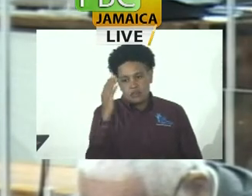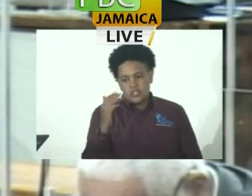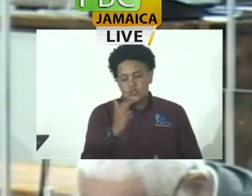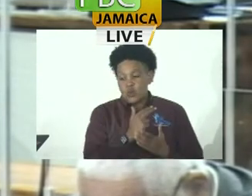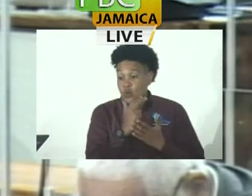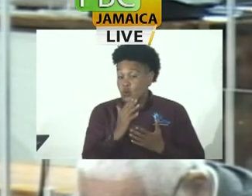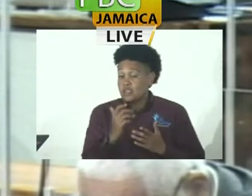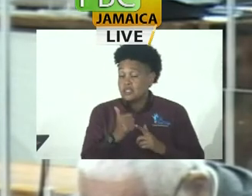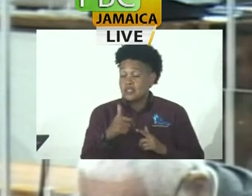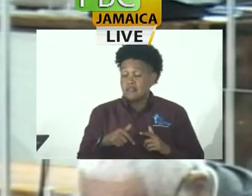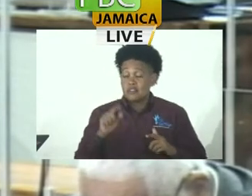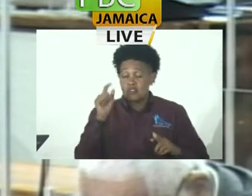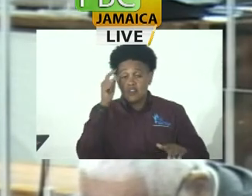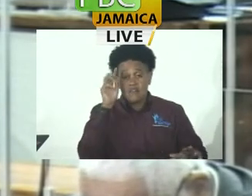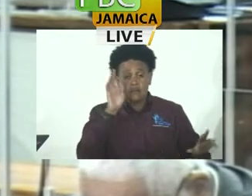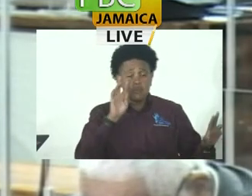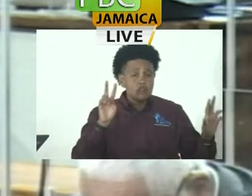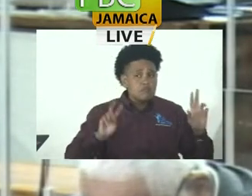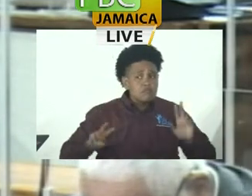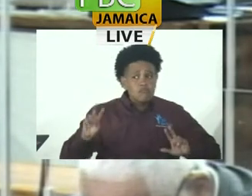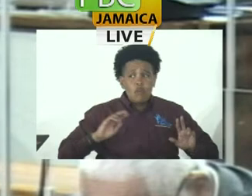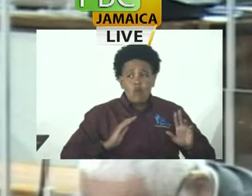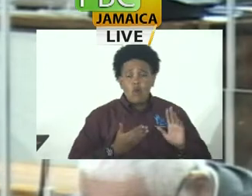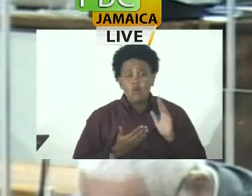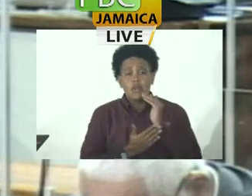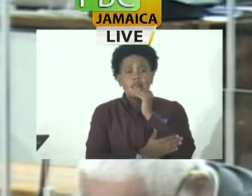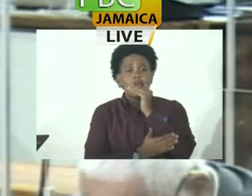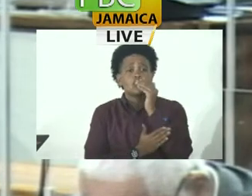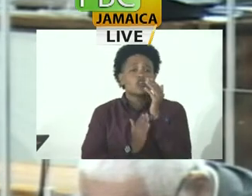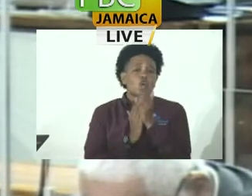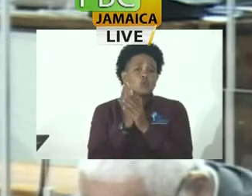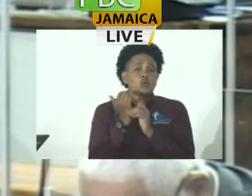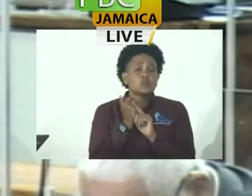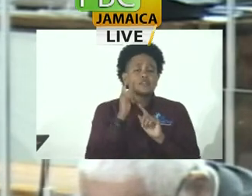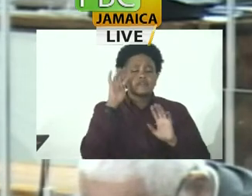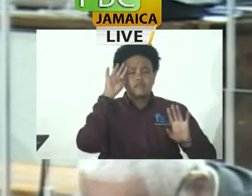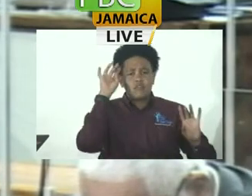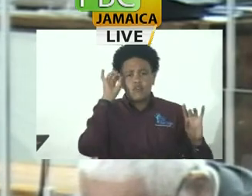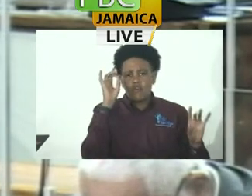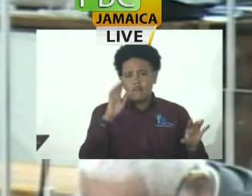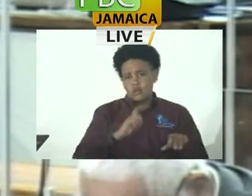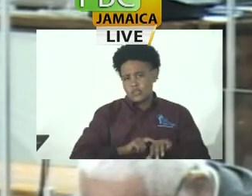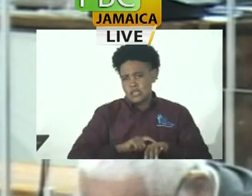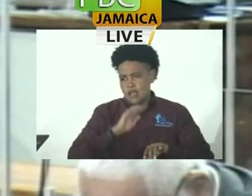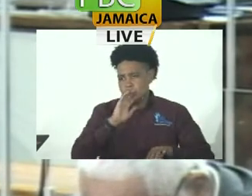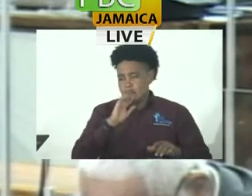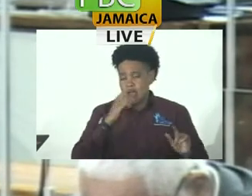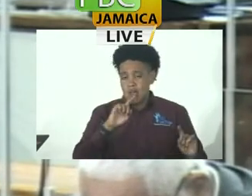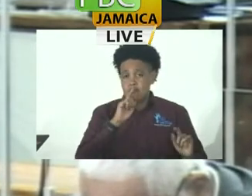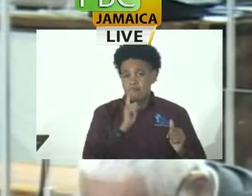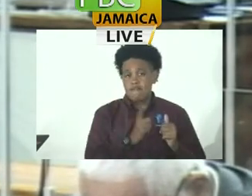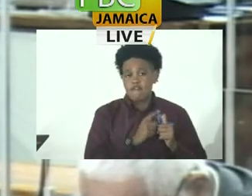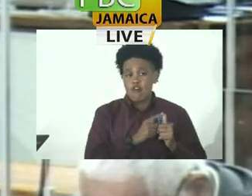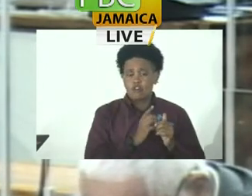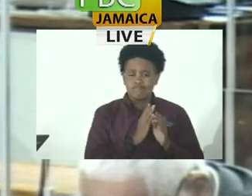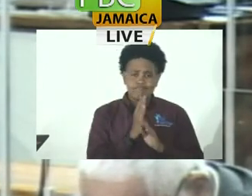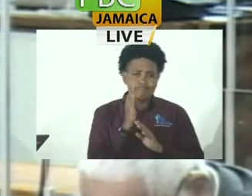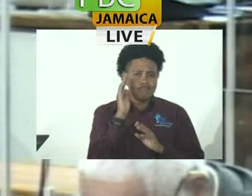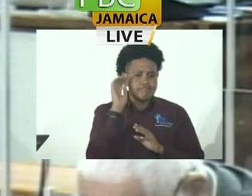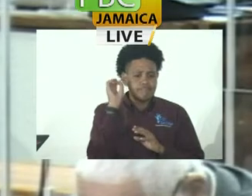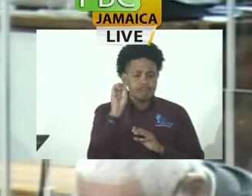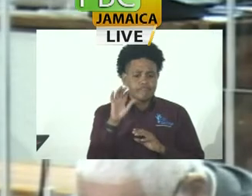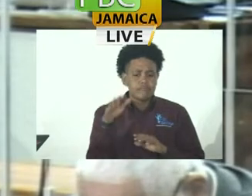as this government steers our nation through perilous times madam speaker first and foremost